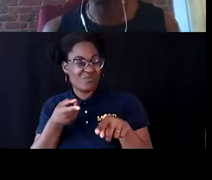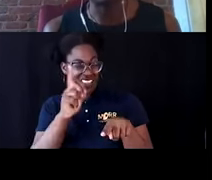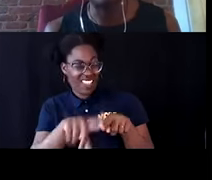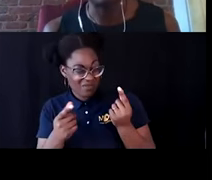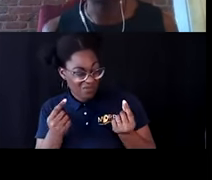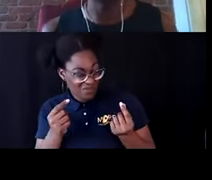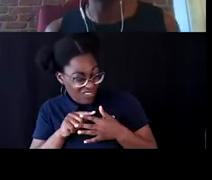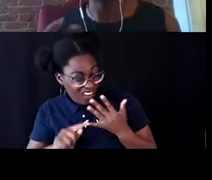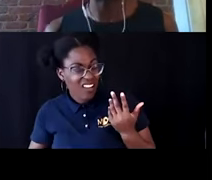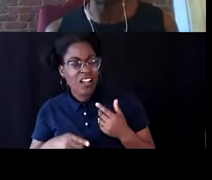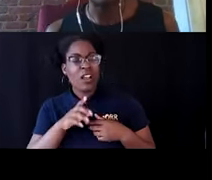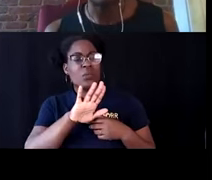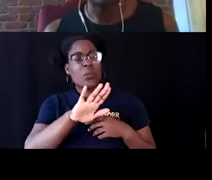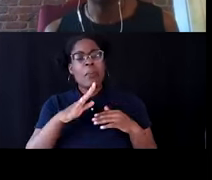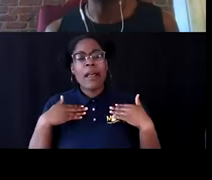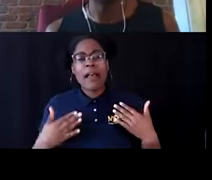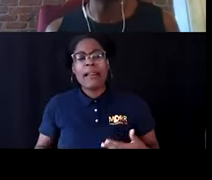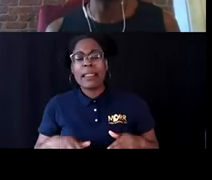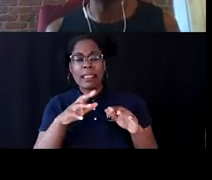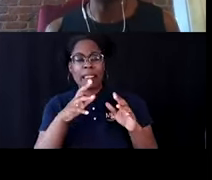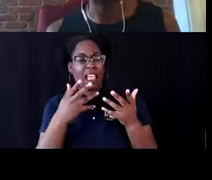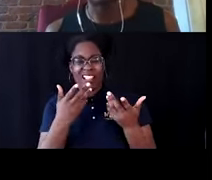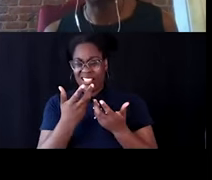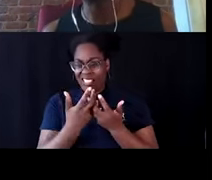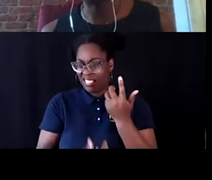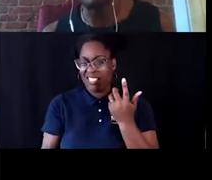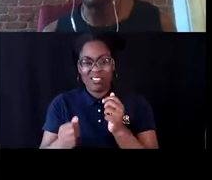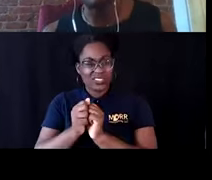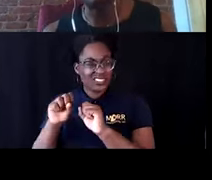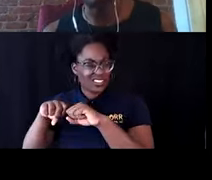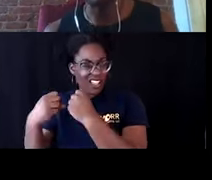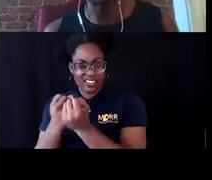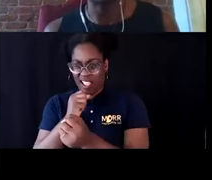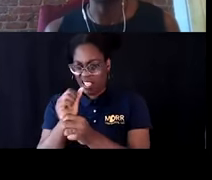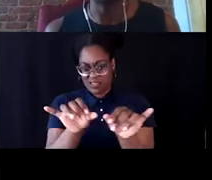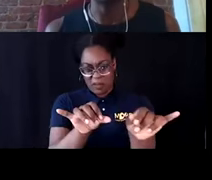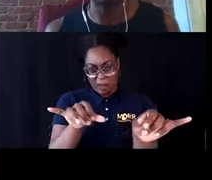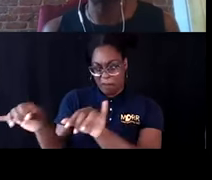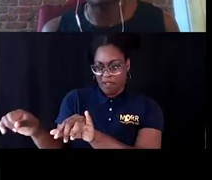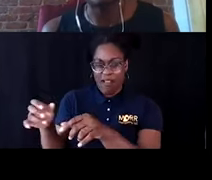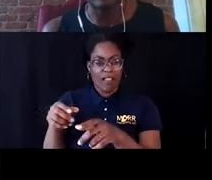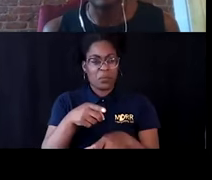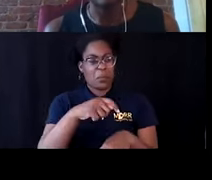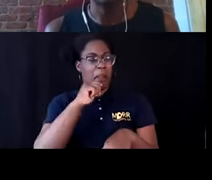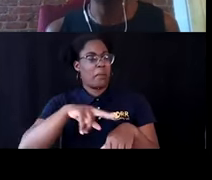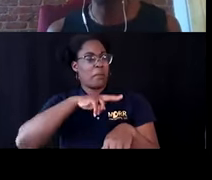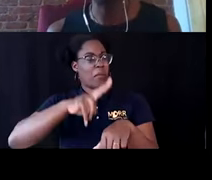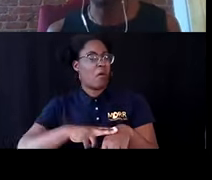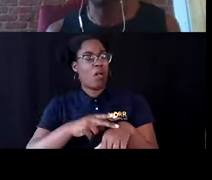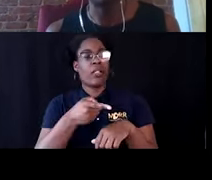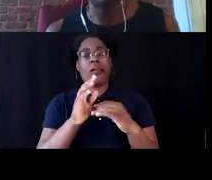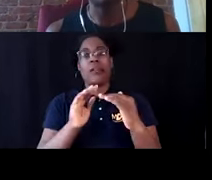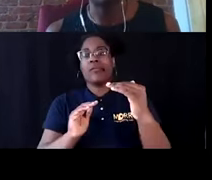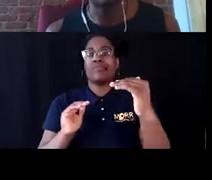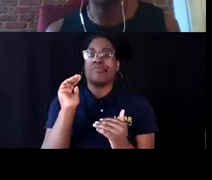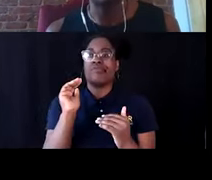that are not shaped like the norm of what those people decide should be the norm of humans are thought of as less than. Those